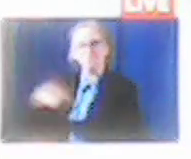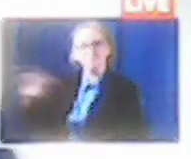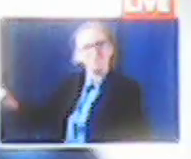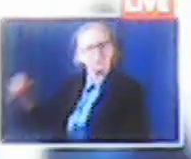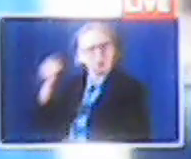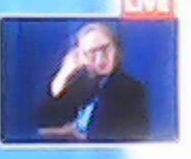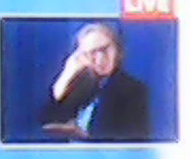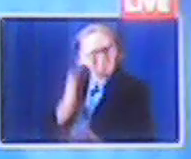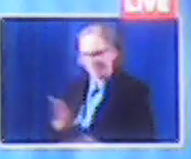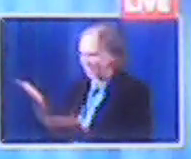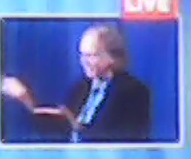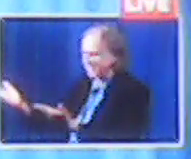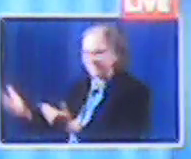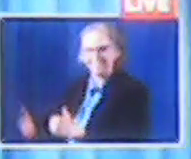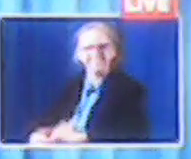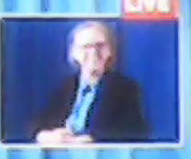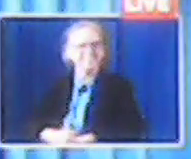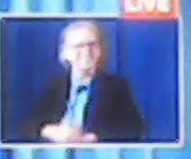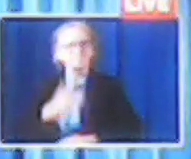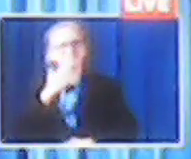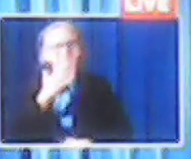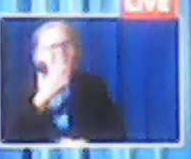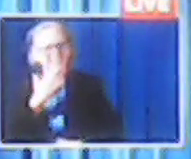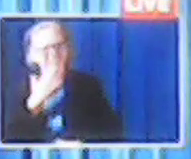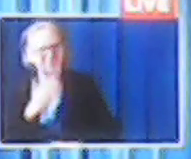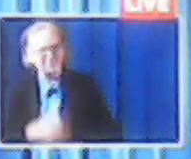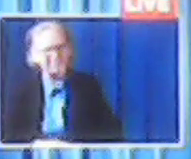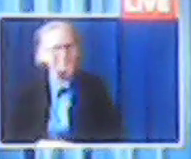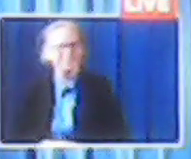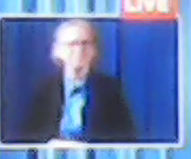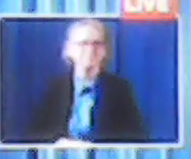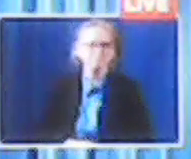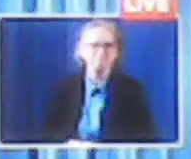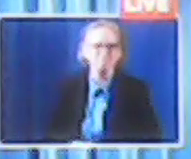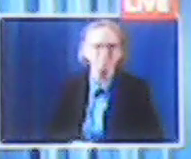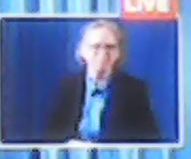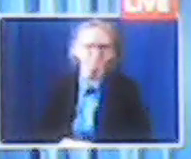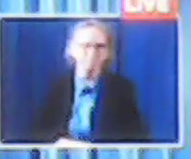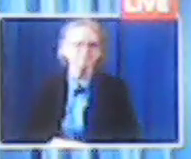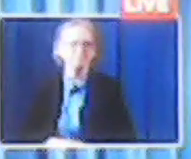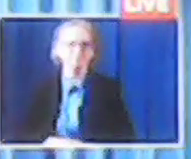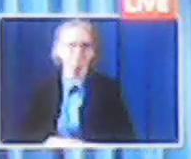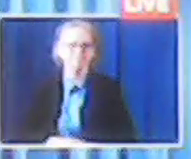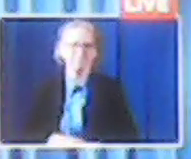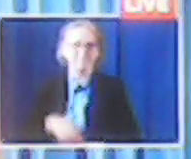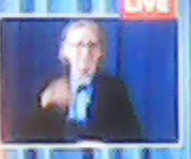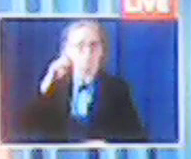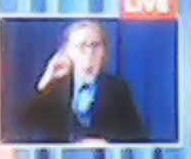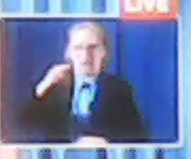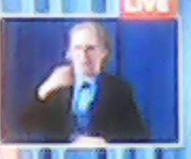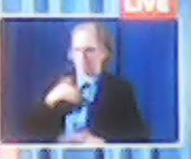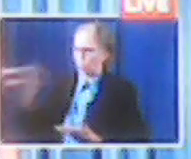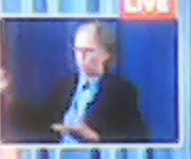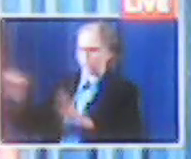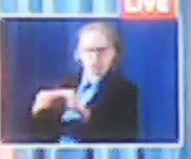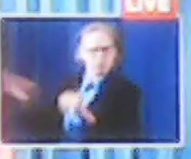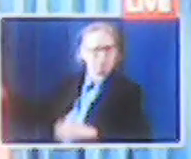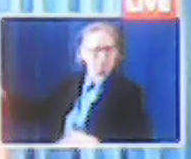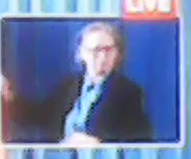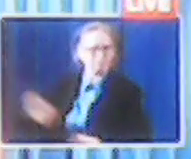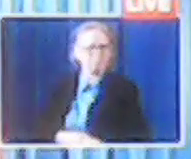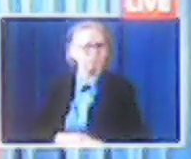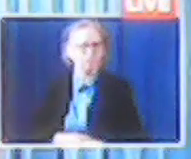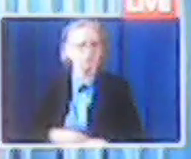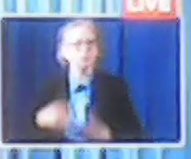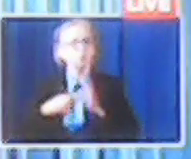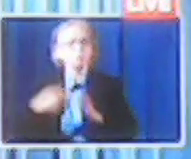about sports and some of the contact sports that we don't have future guidance on, that will be coming next week. Wanted to keep you informed on